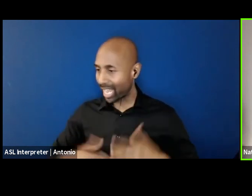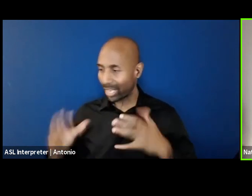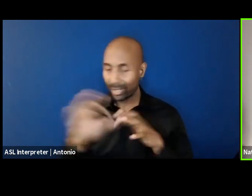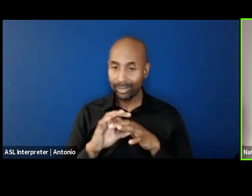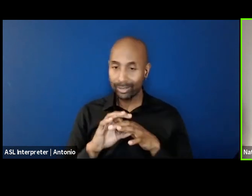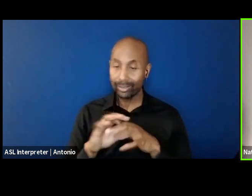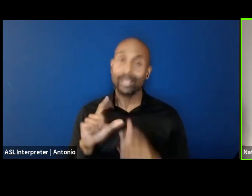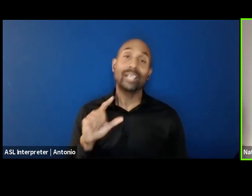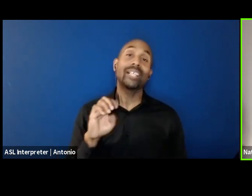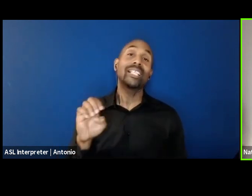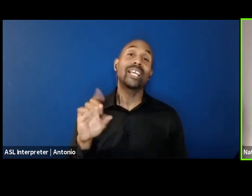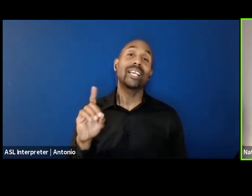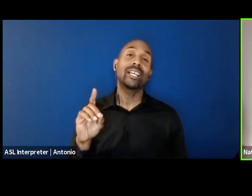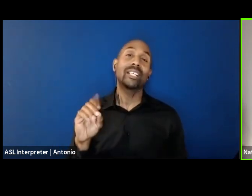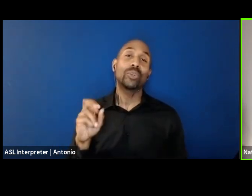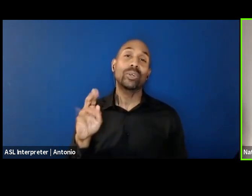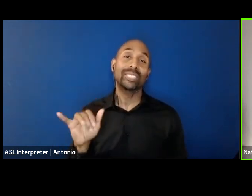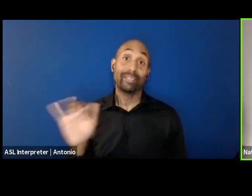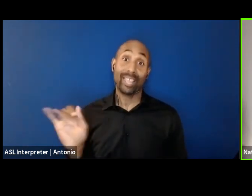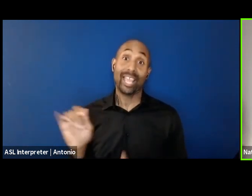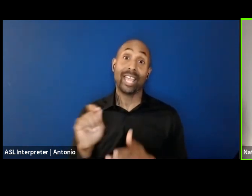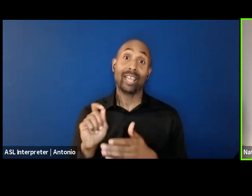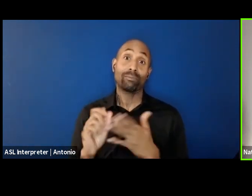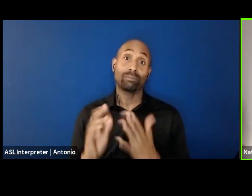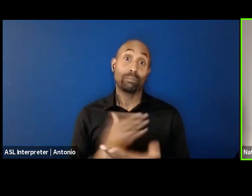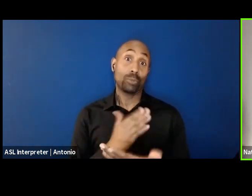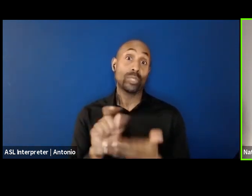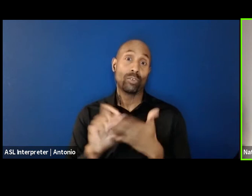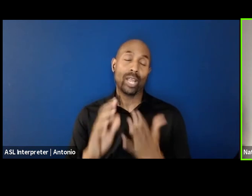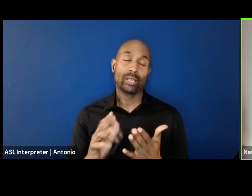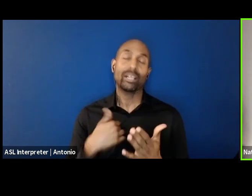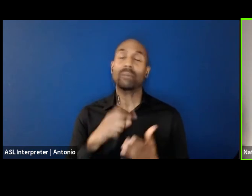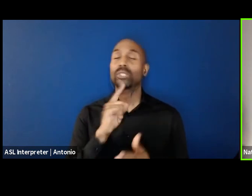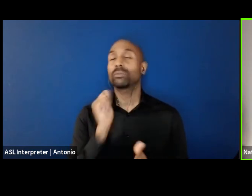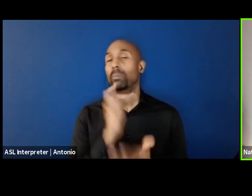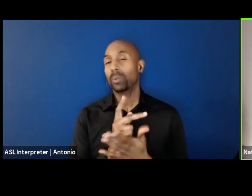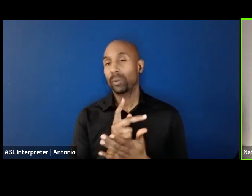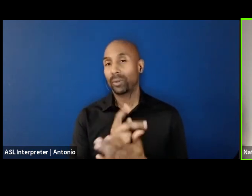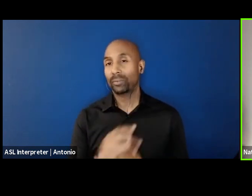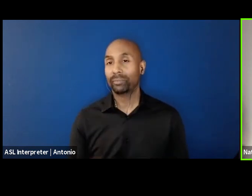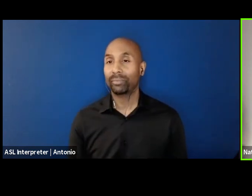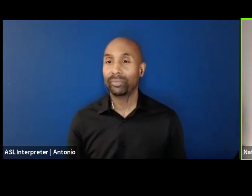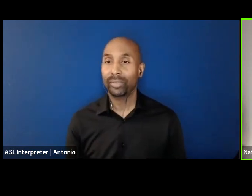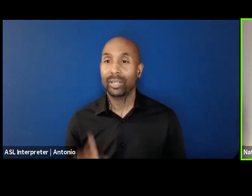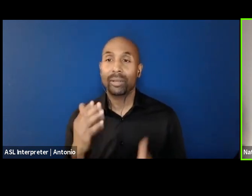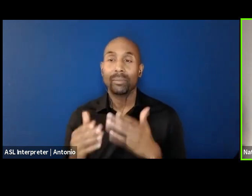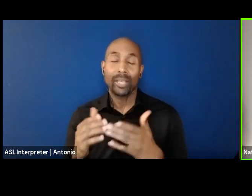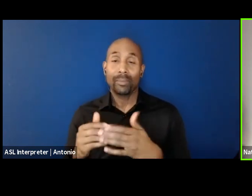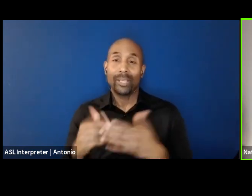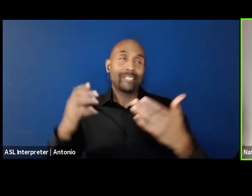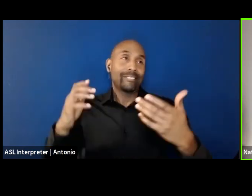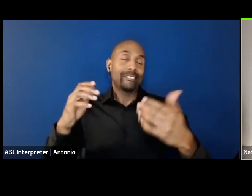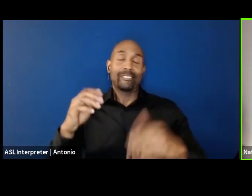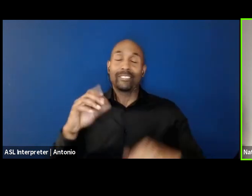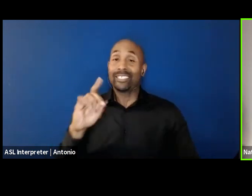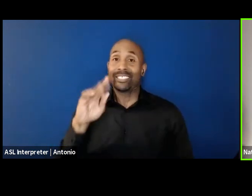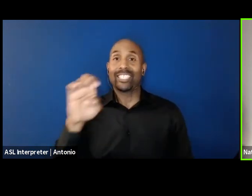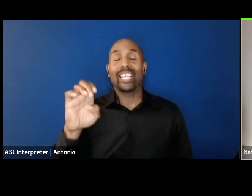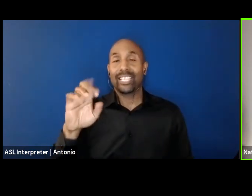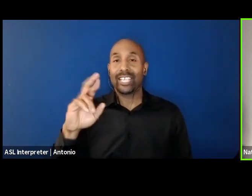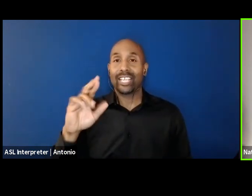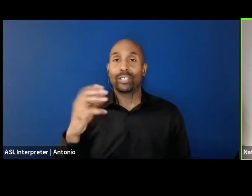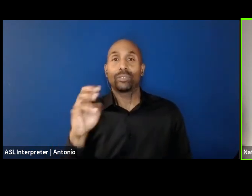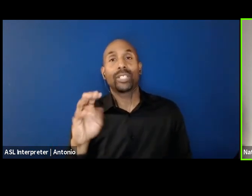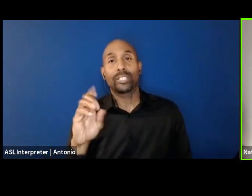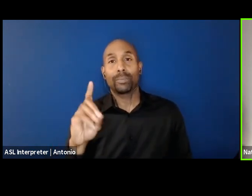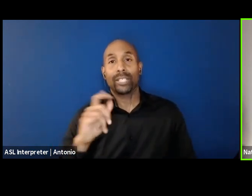approve. Was it Quentin Jackson's trombone claps atop Danny Richmond's bass drum to snare drum to sock cymbal